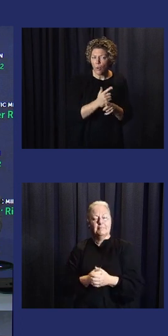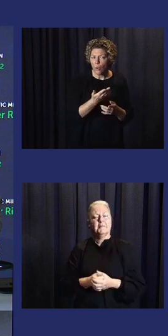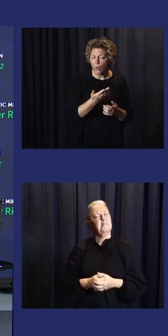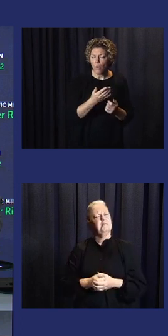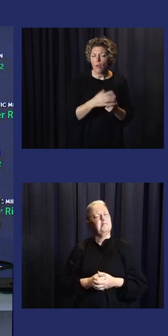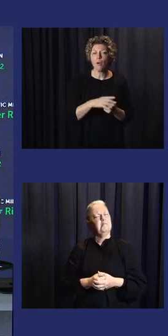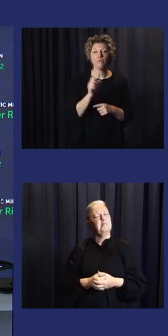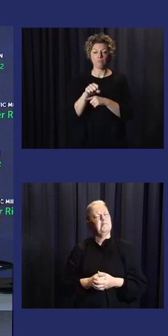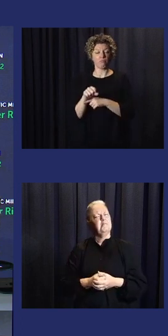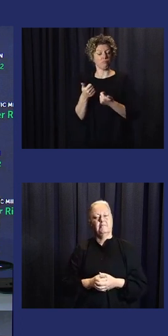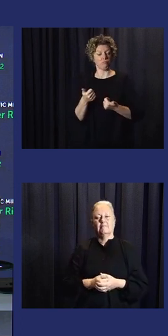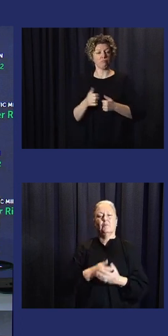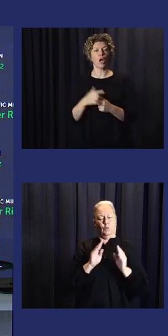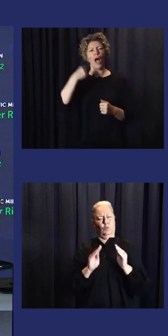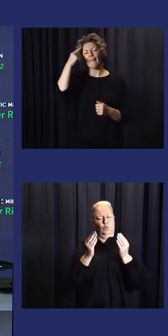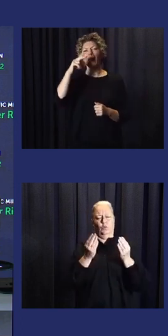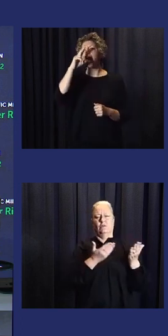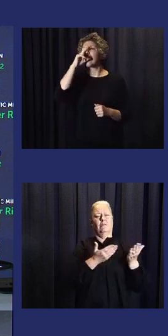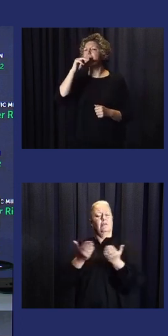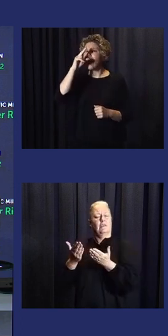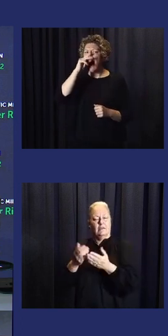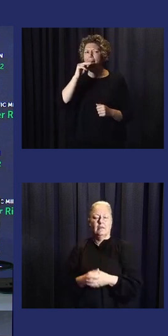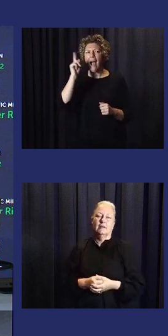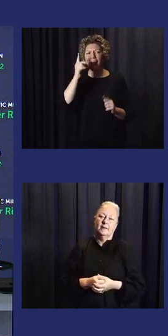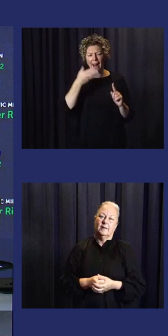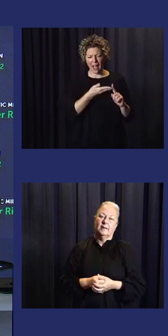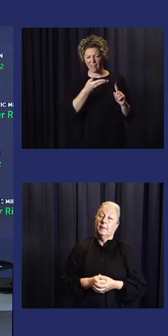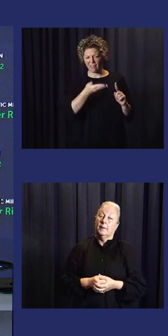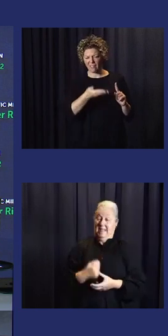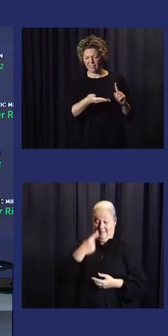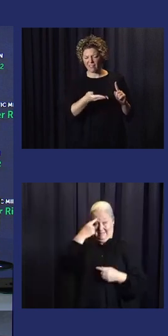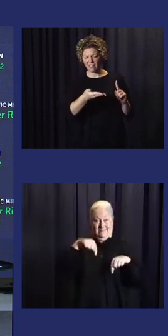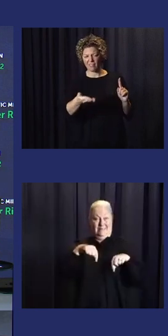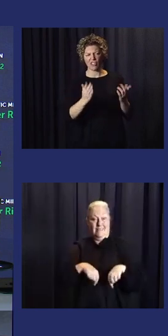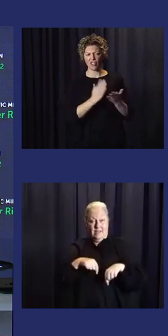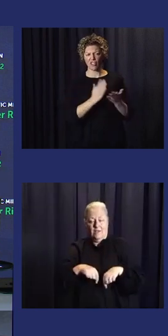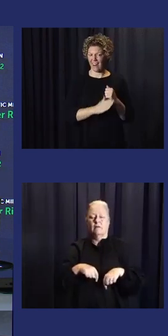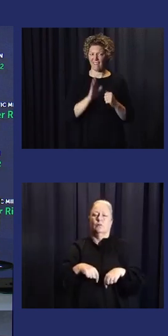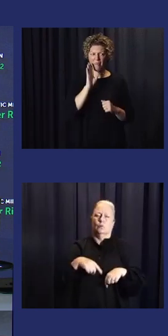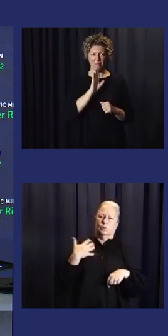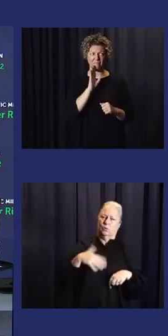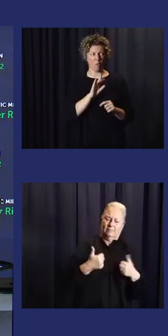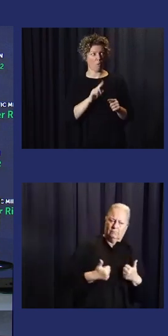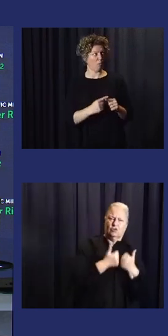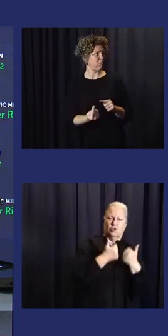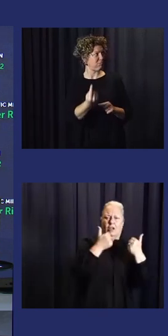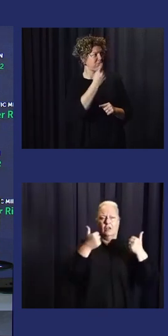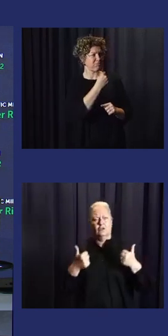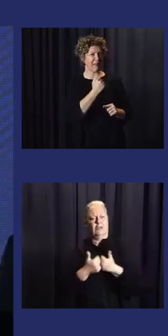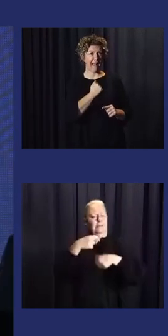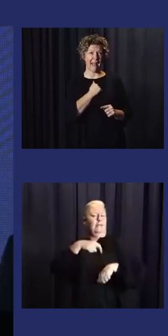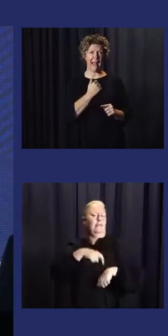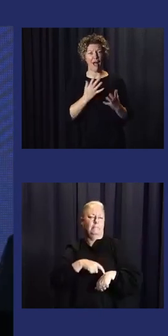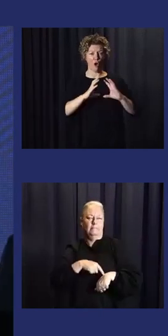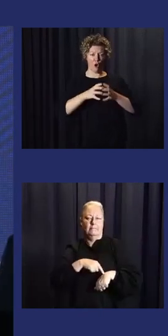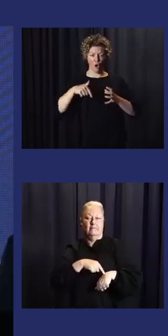Yeah, I think that young generations are facing really unprecedented challenges in the history of our